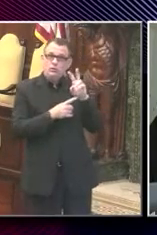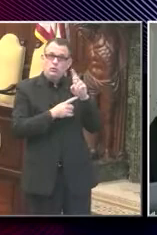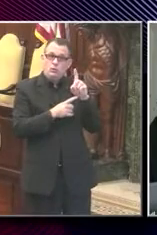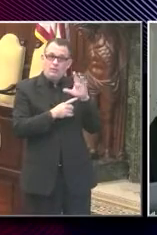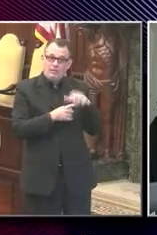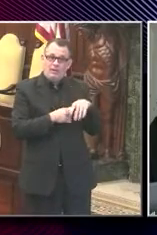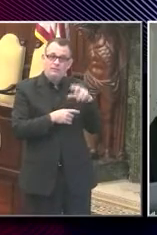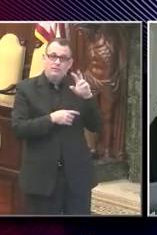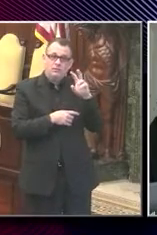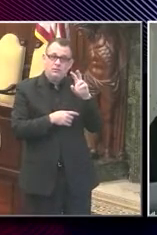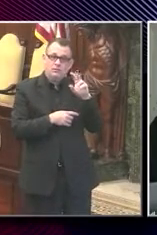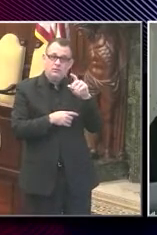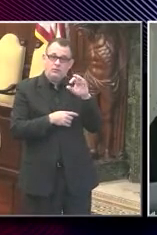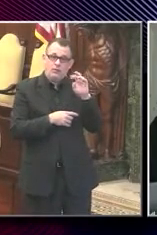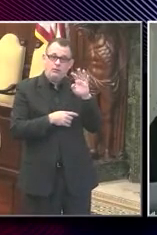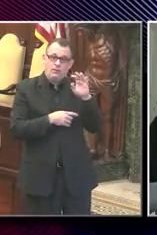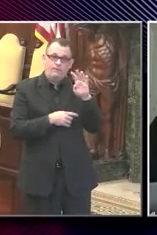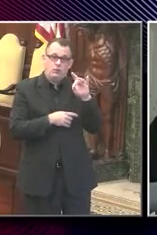215-685-5488.